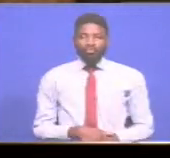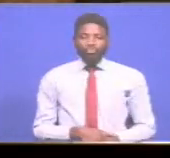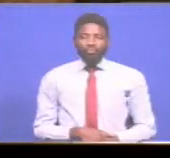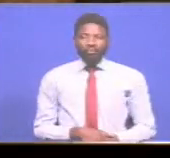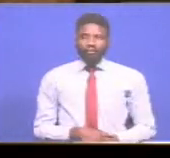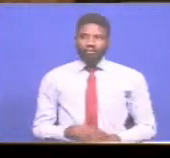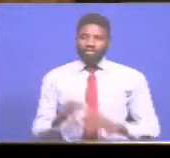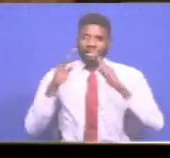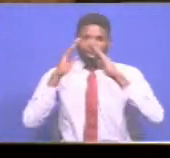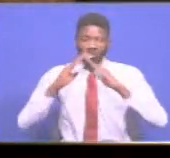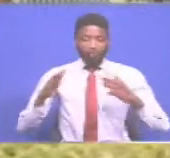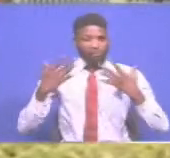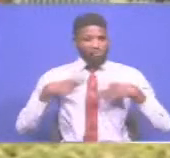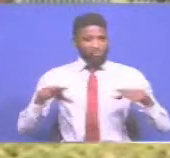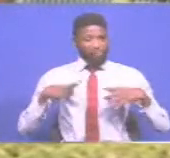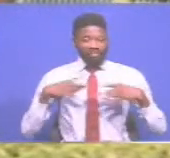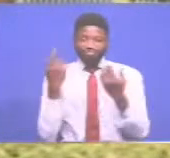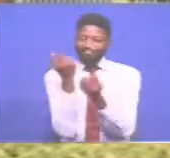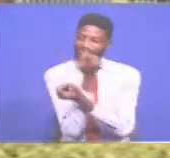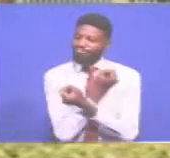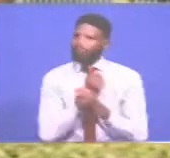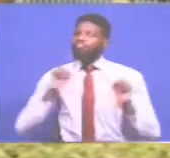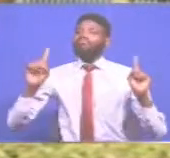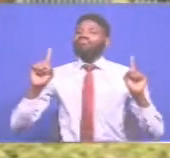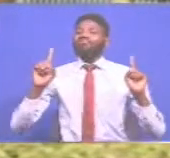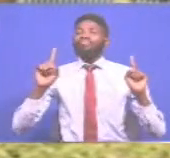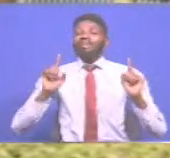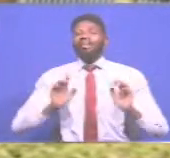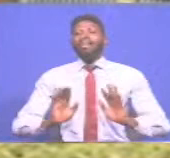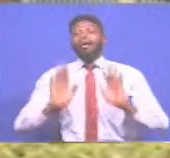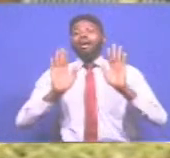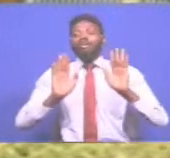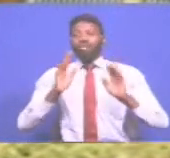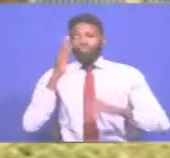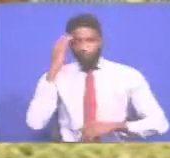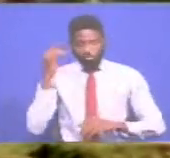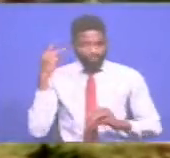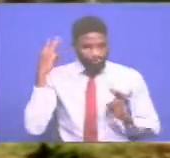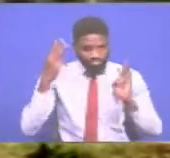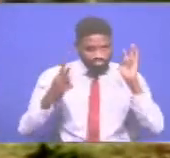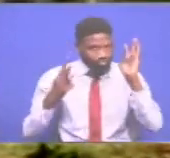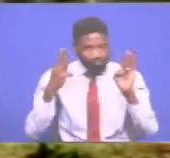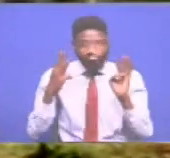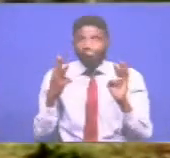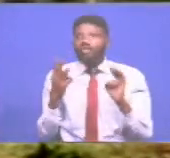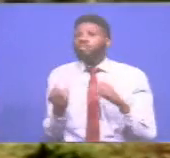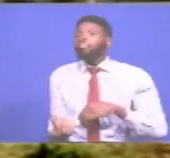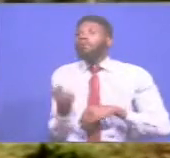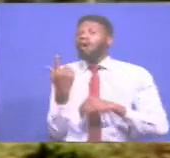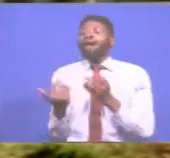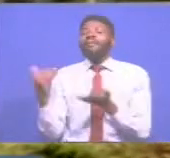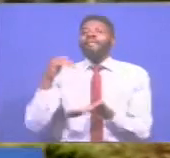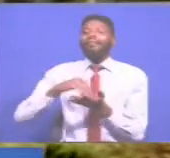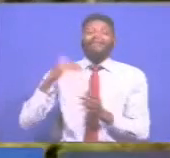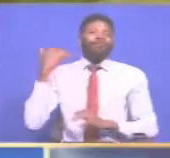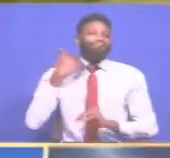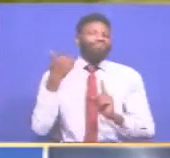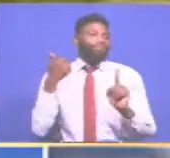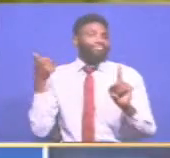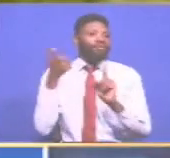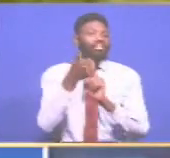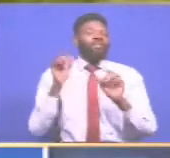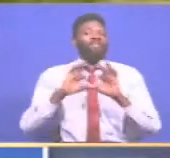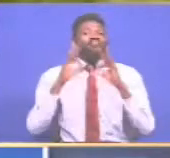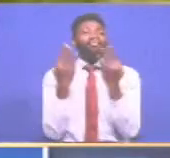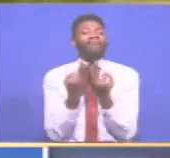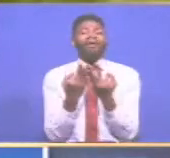Houses are deserted as tension remains high following fresh banditry attacks which have forced many families to flee. Tunaona